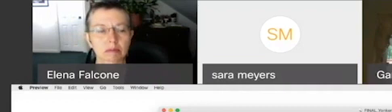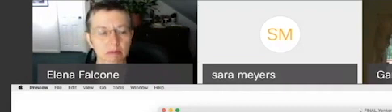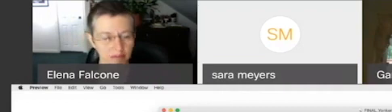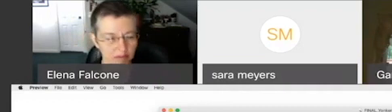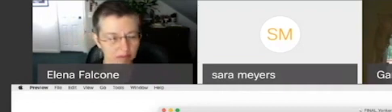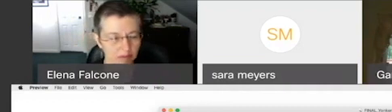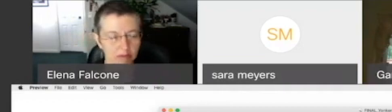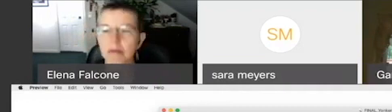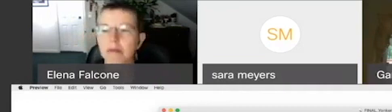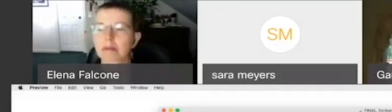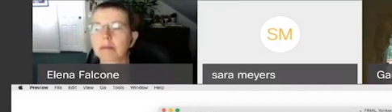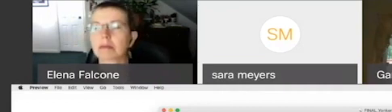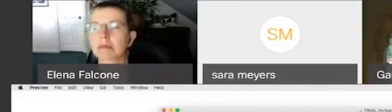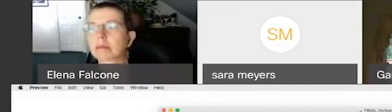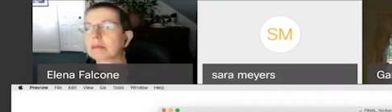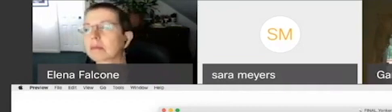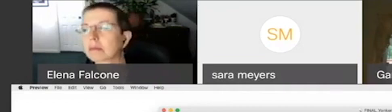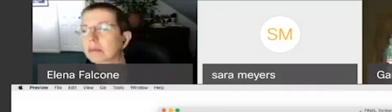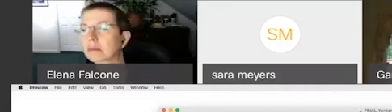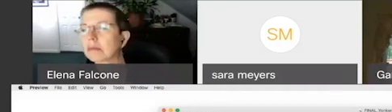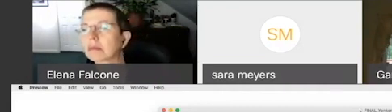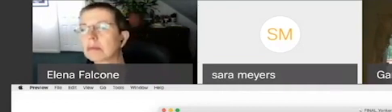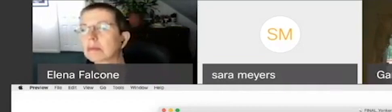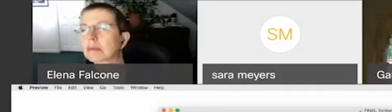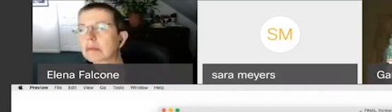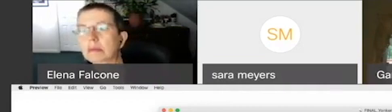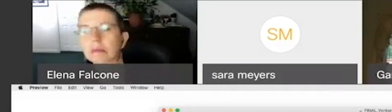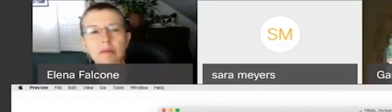need assistance with two activities of daily living.